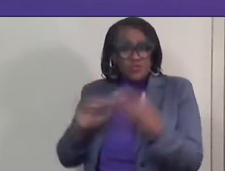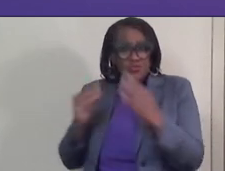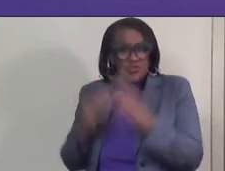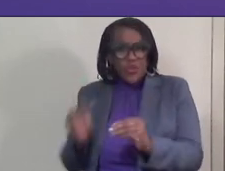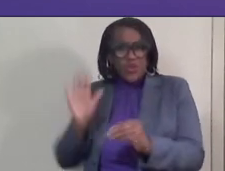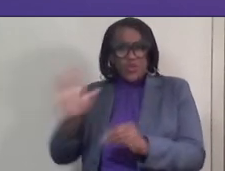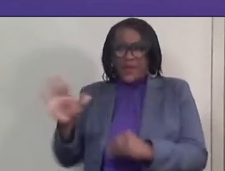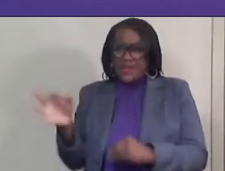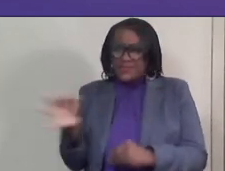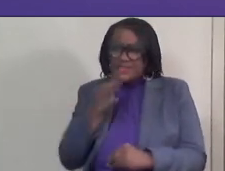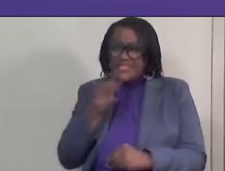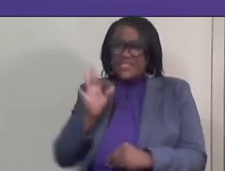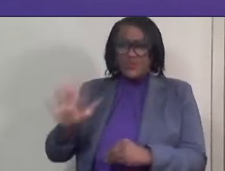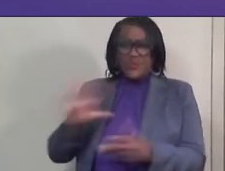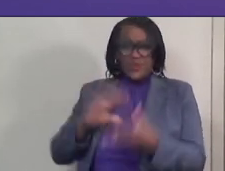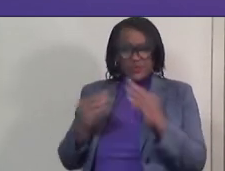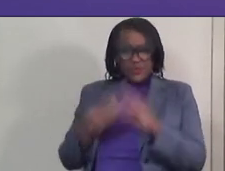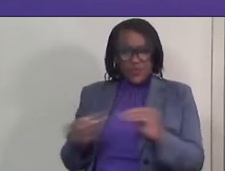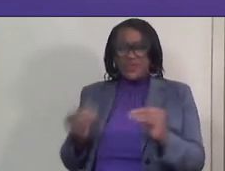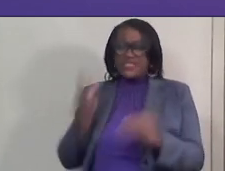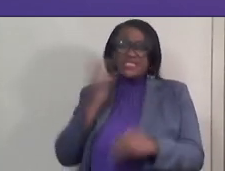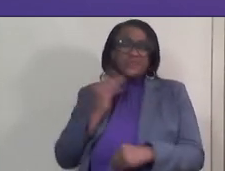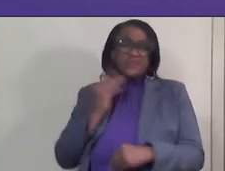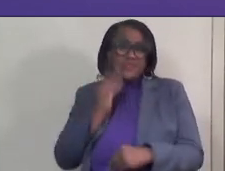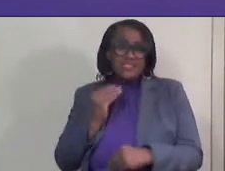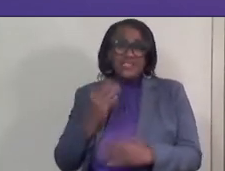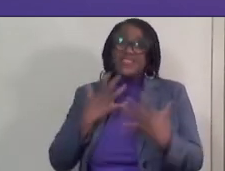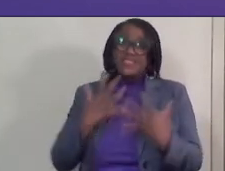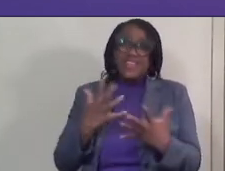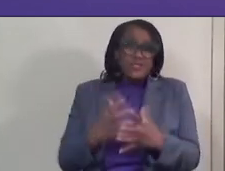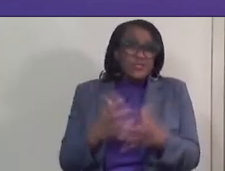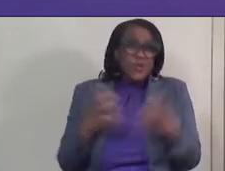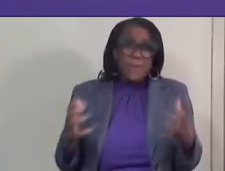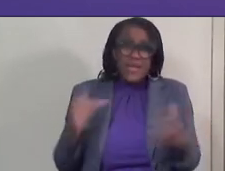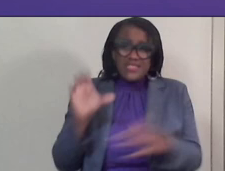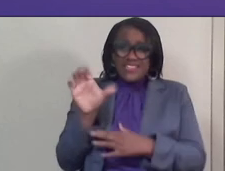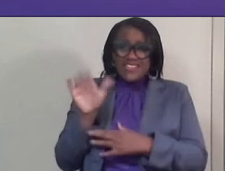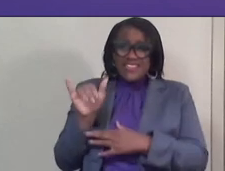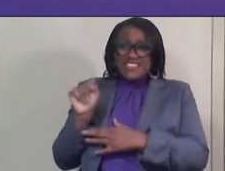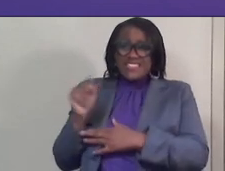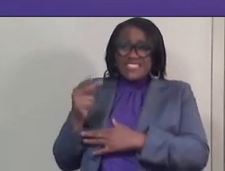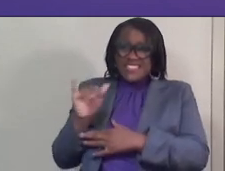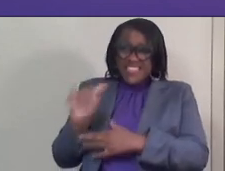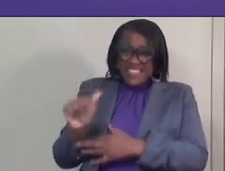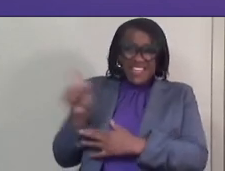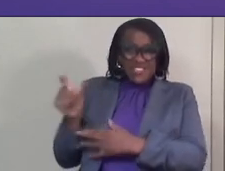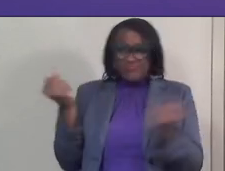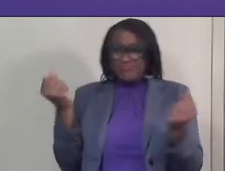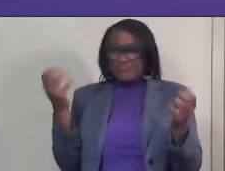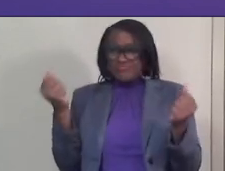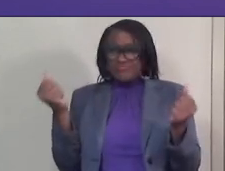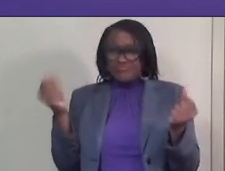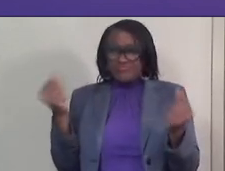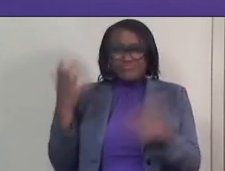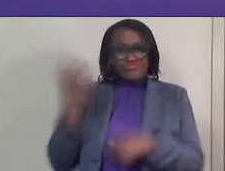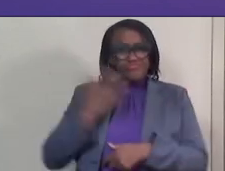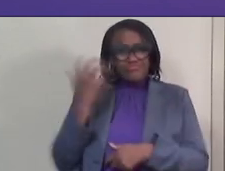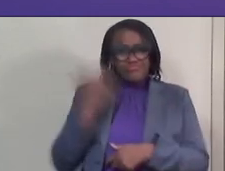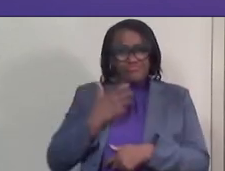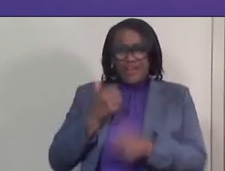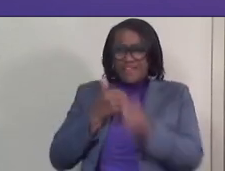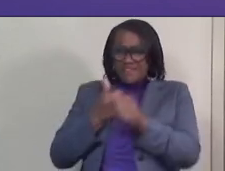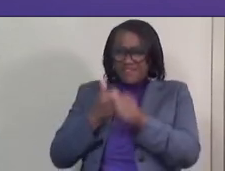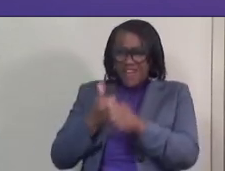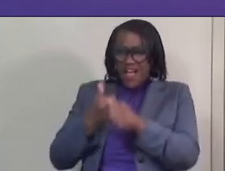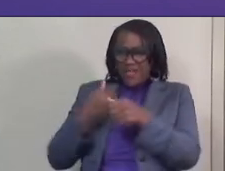experiences tonight. I want to thank so much Cynthia, who has been doing an incredible job following along